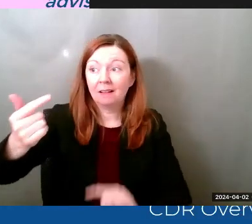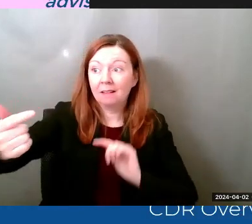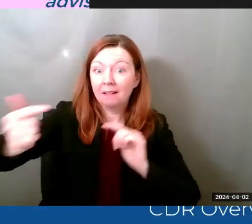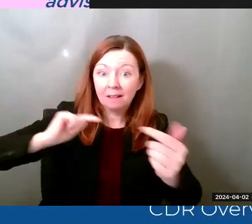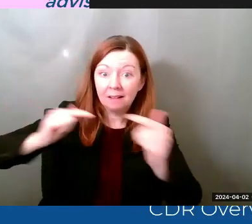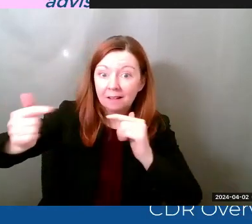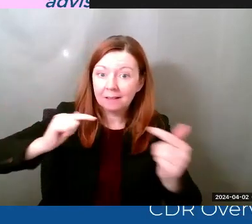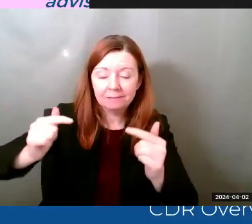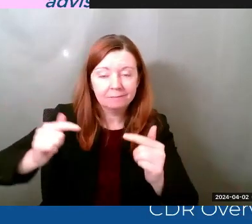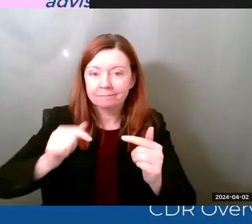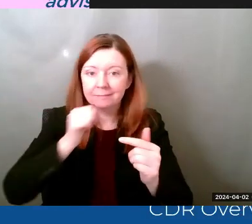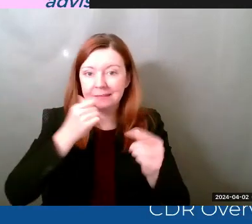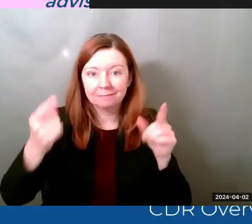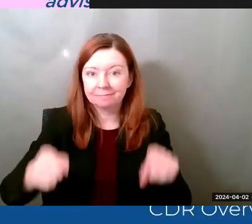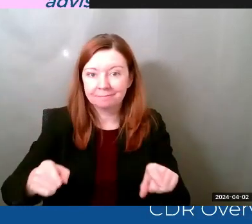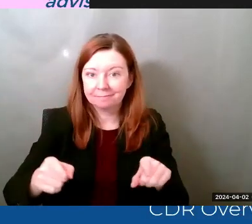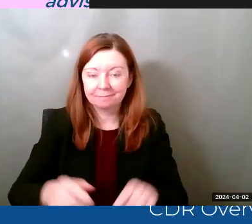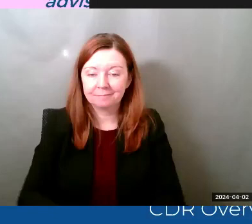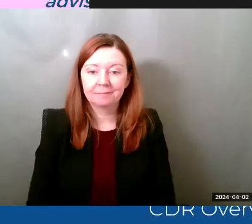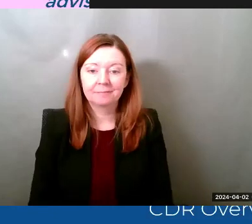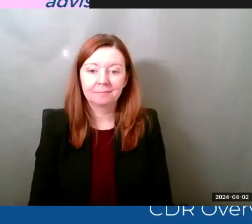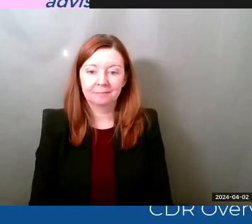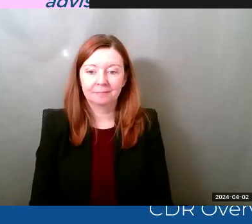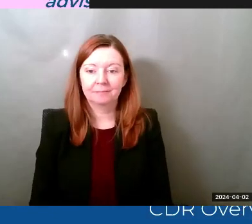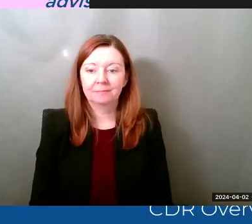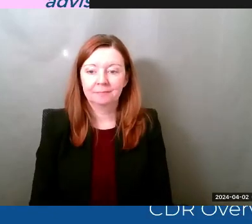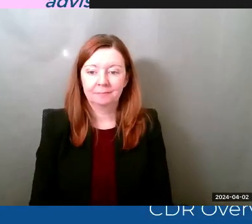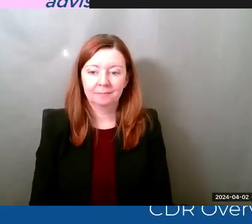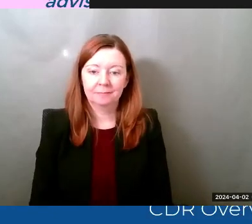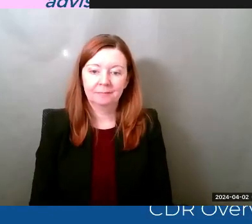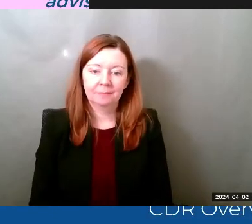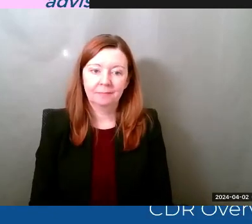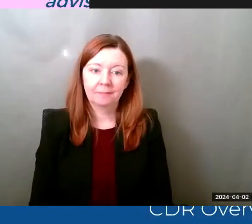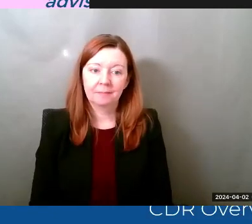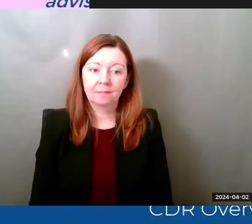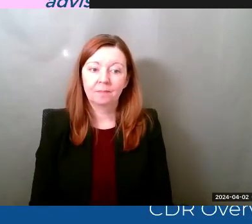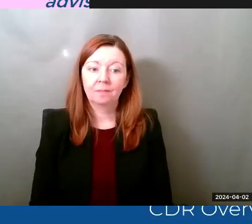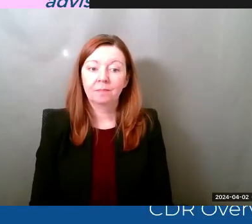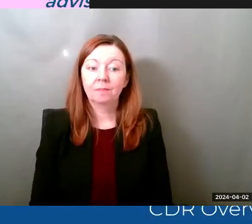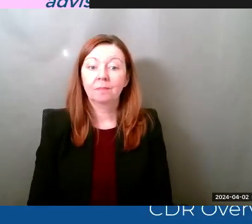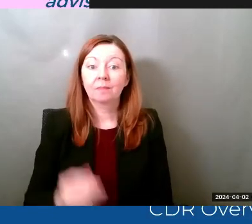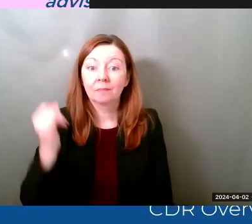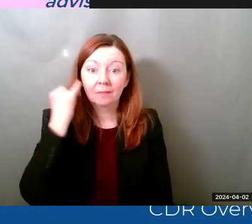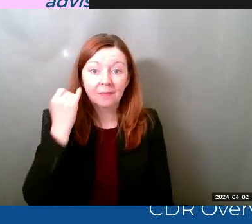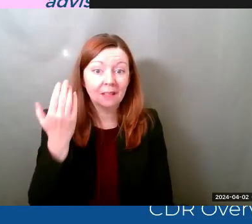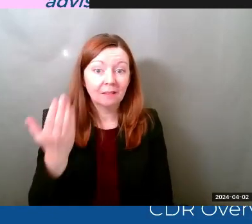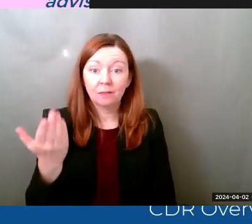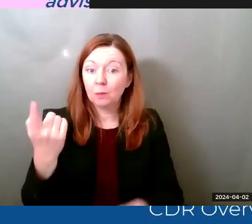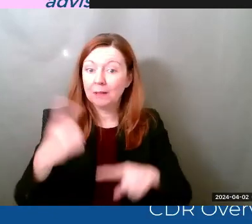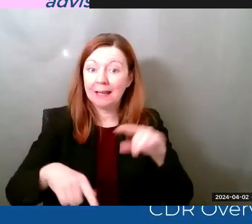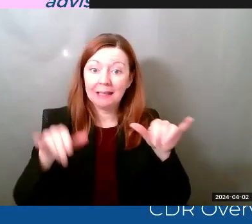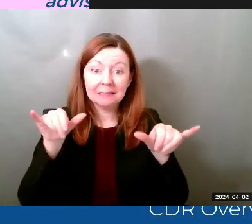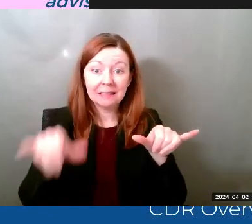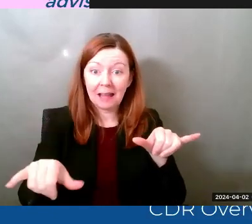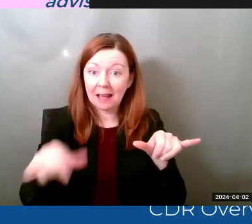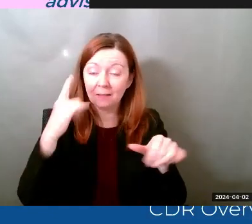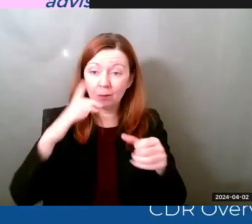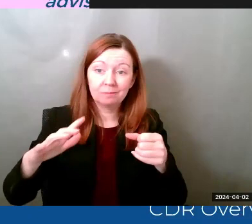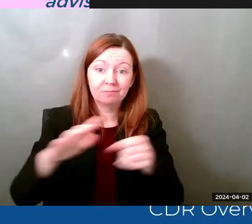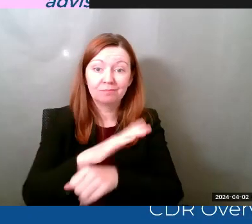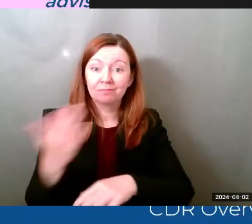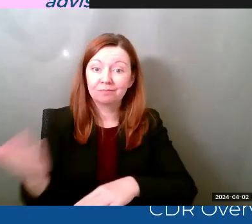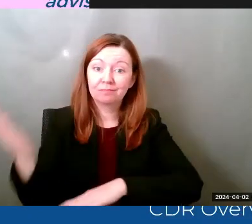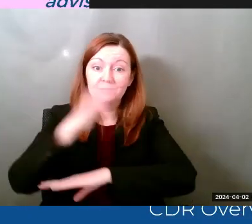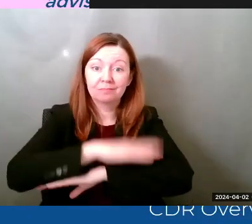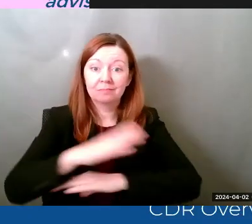of the public and the applicant team. If you are unable to stay for the entirety of